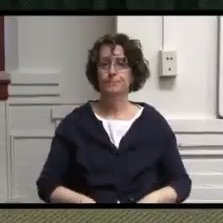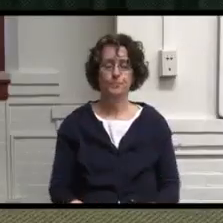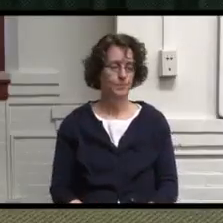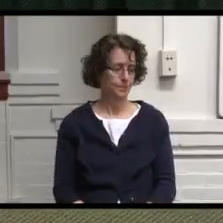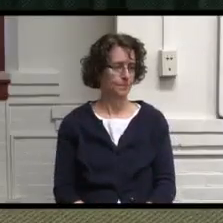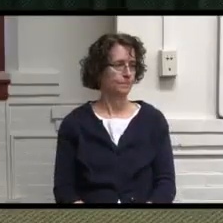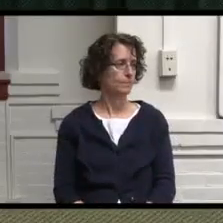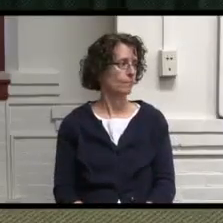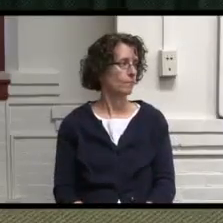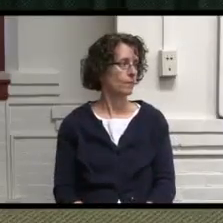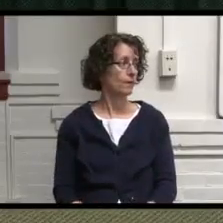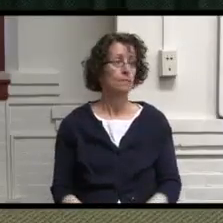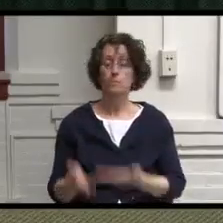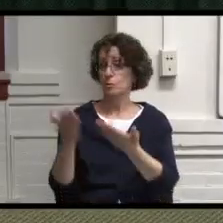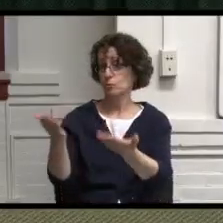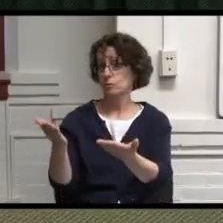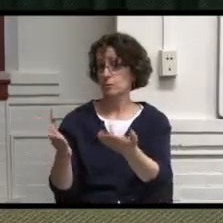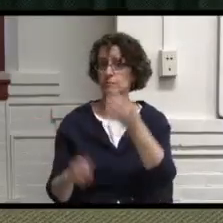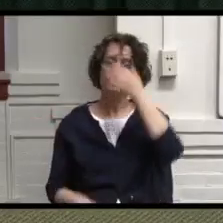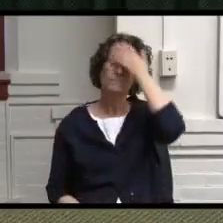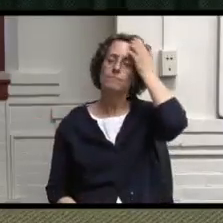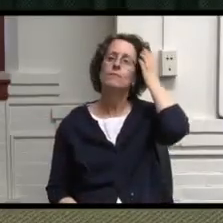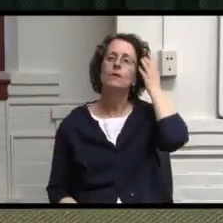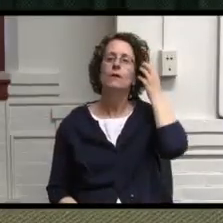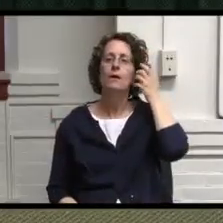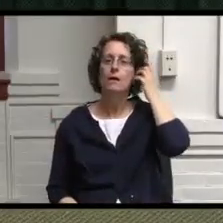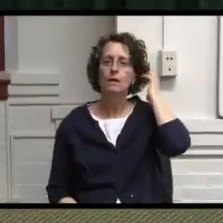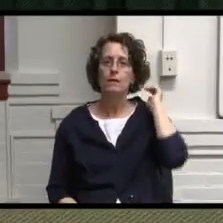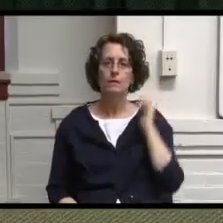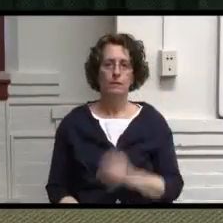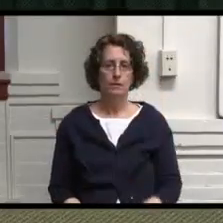Would anyone like to make a motion? Sure.